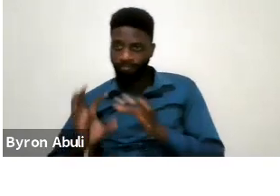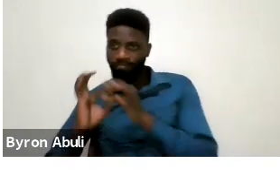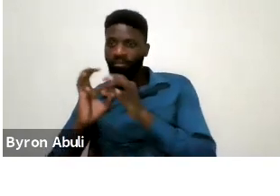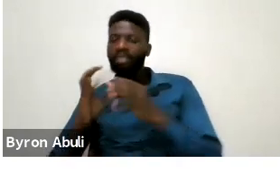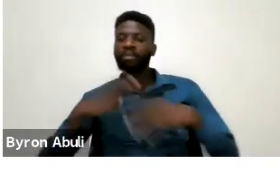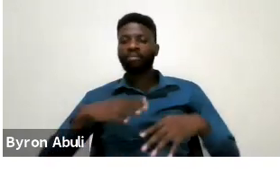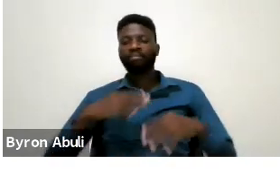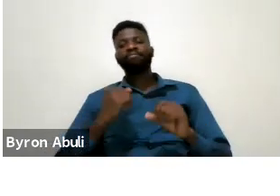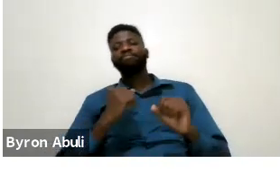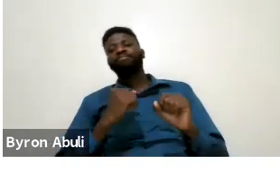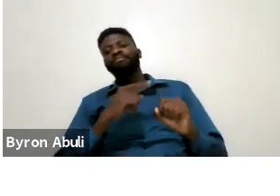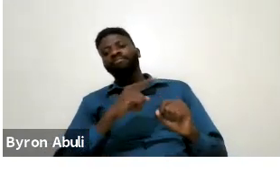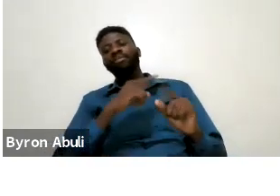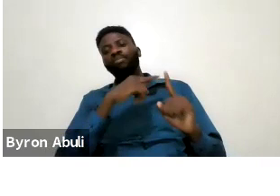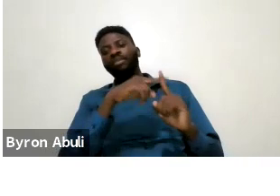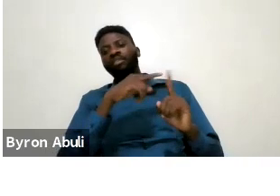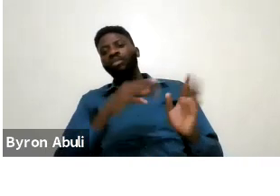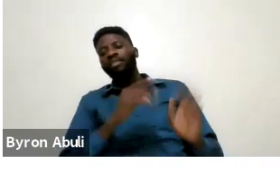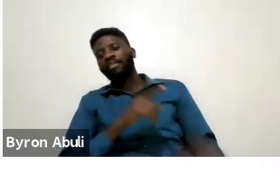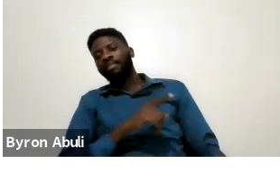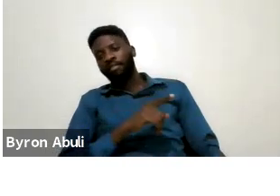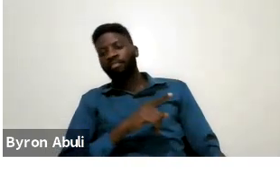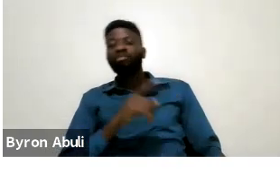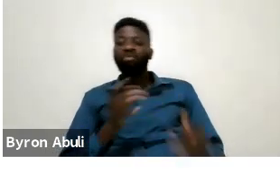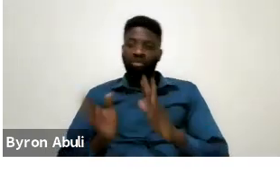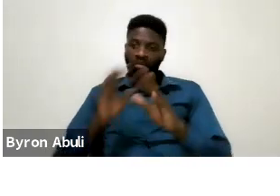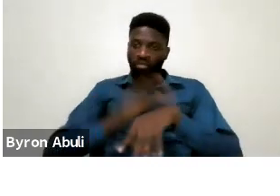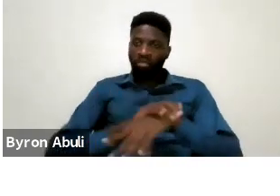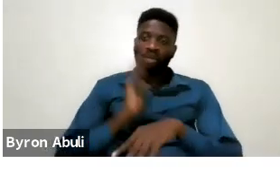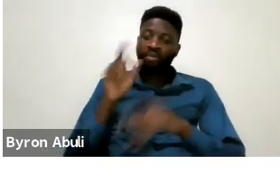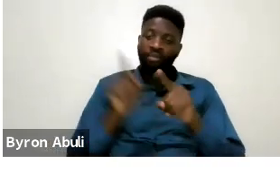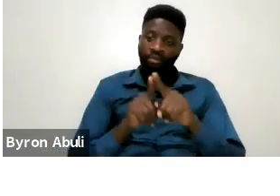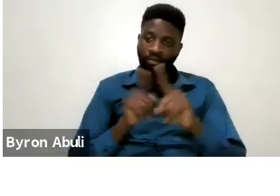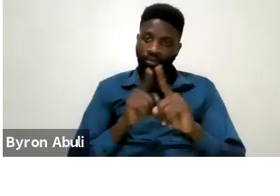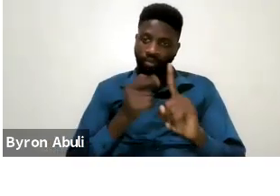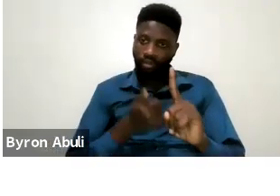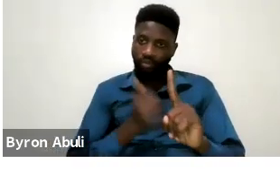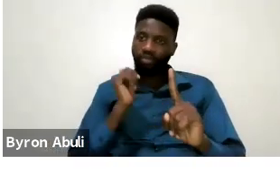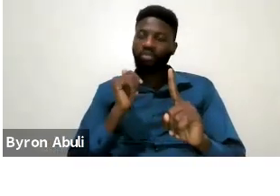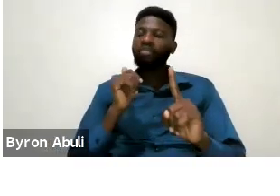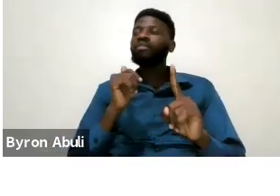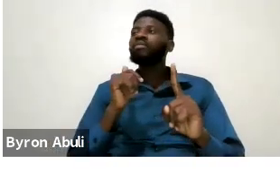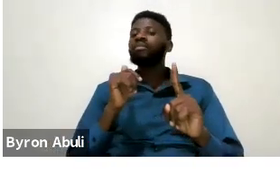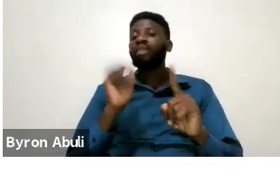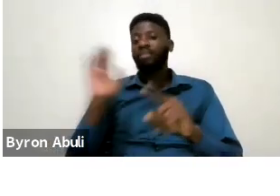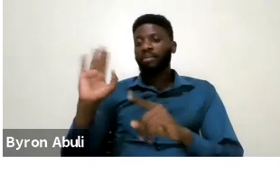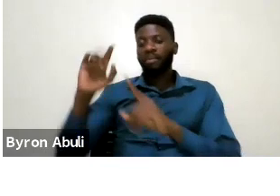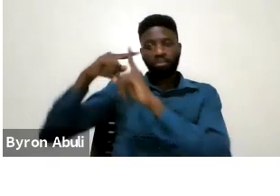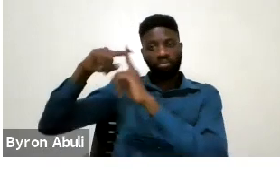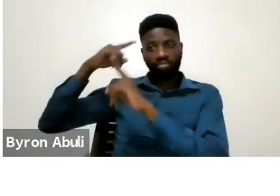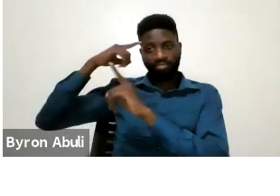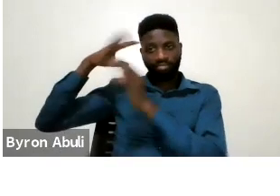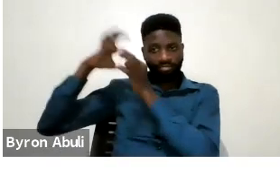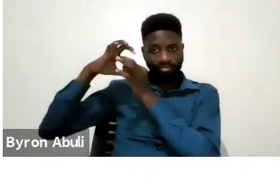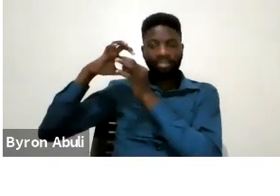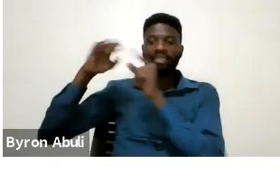positively. You will receive opportunities, and even yourself, those people grab their positivity towards you, and